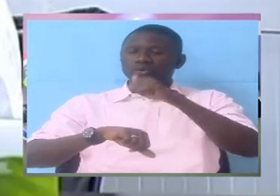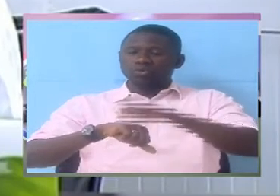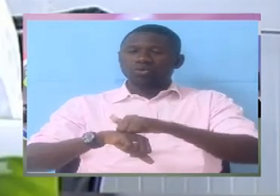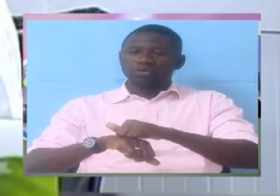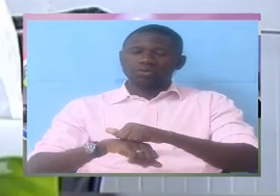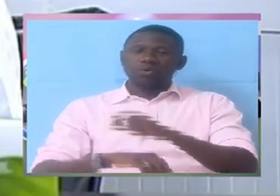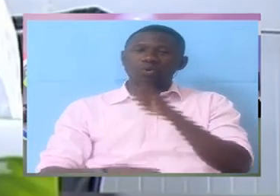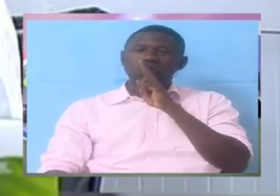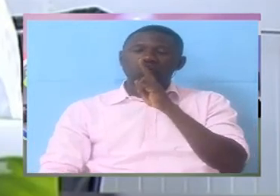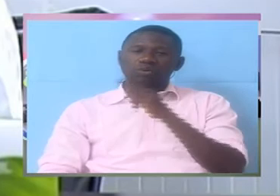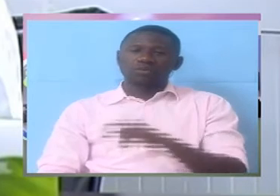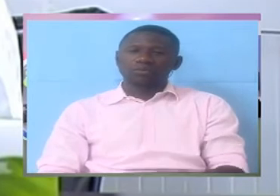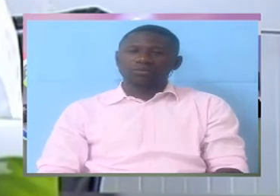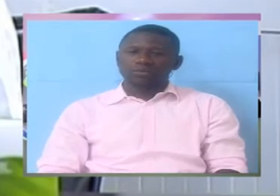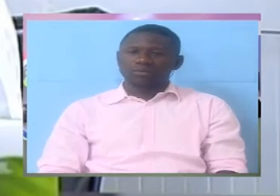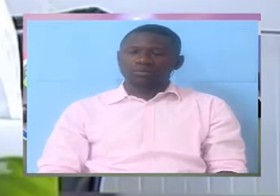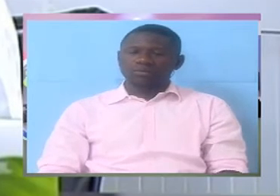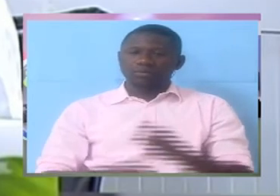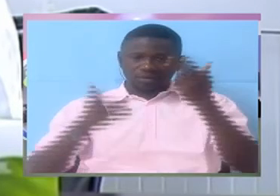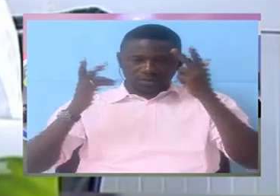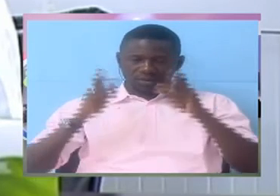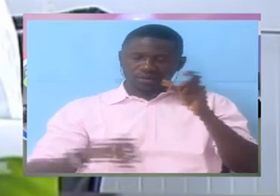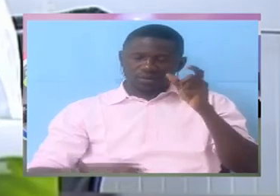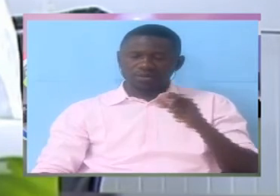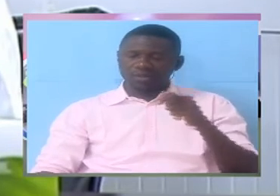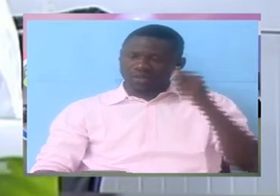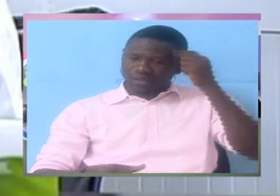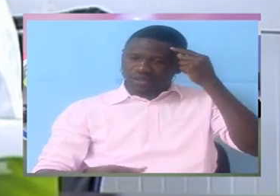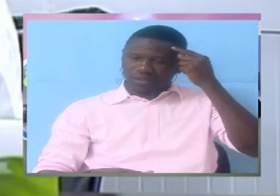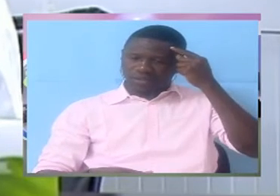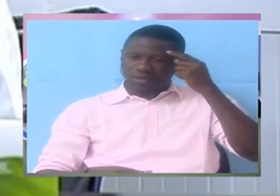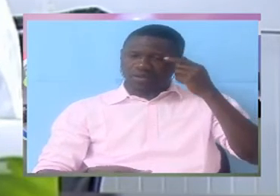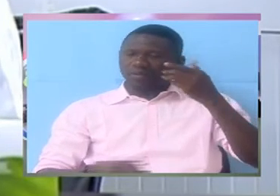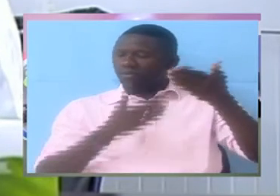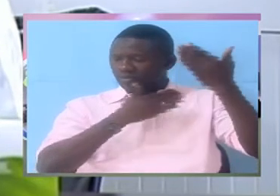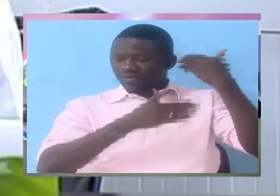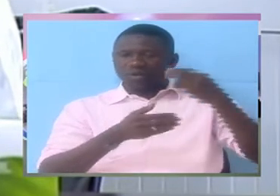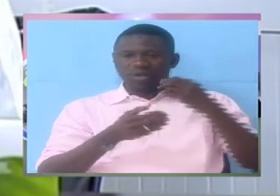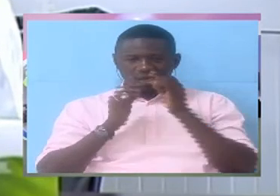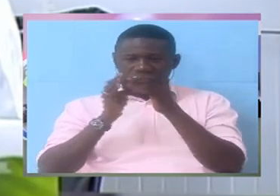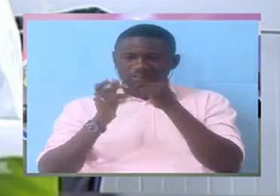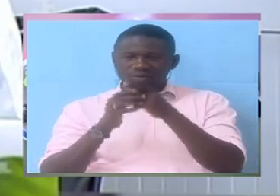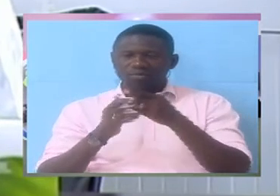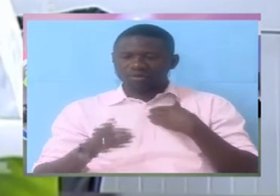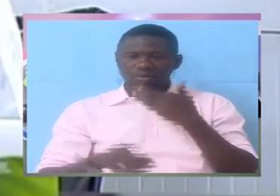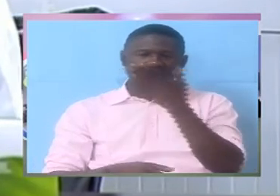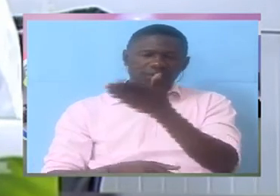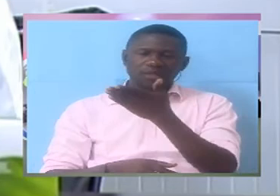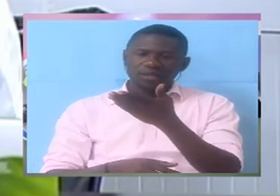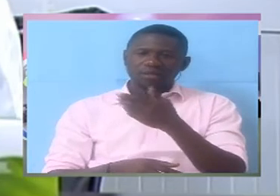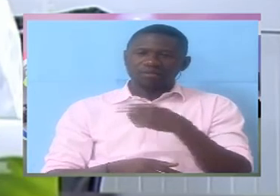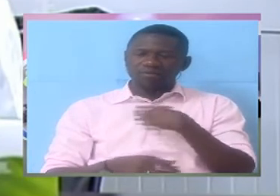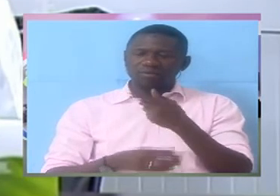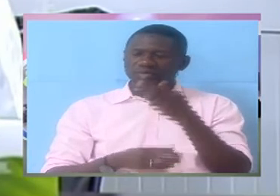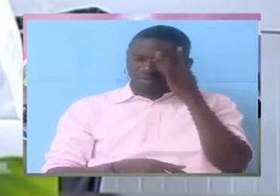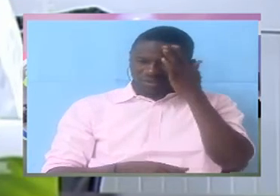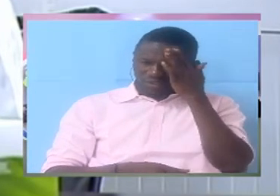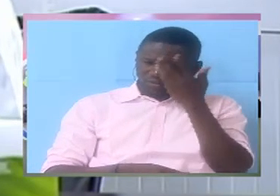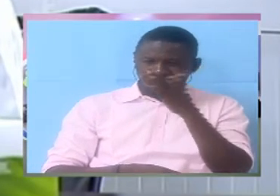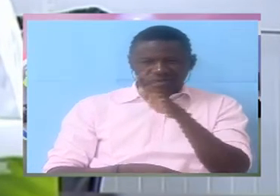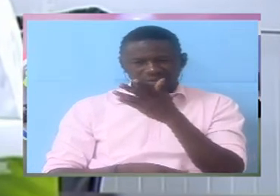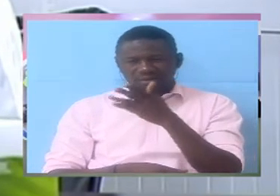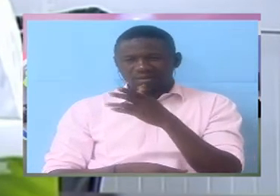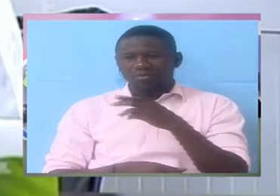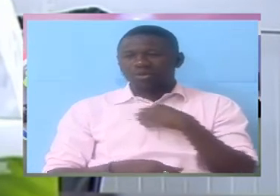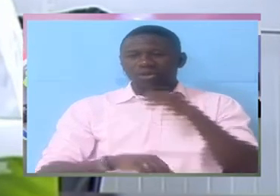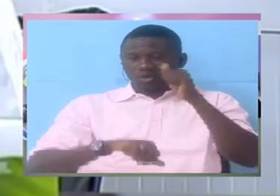Ansel, I think previously I told you I was there for curiosity reasons, but the torture did not start in my